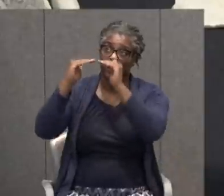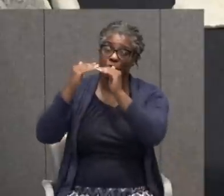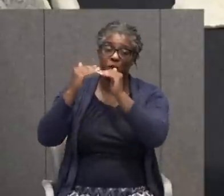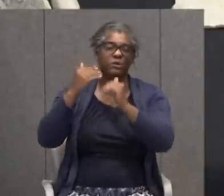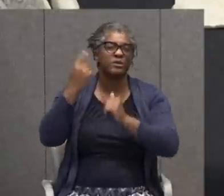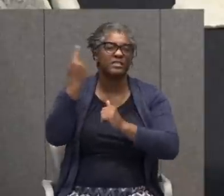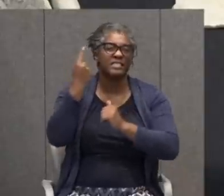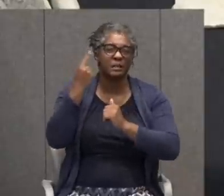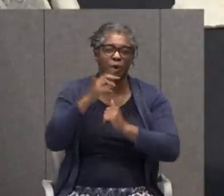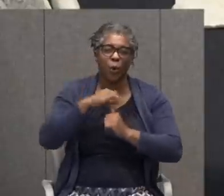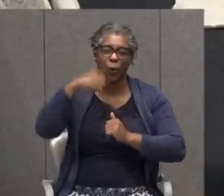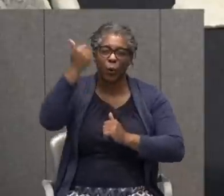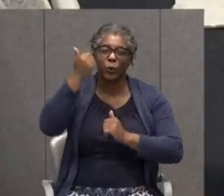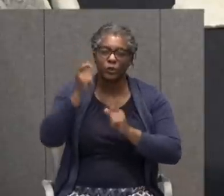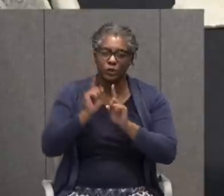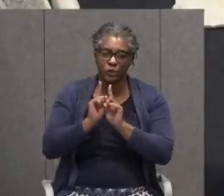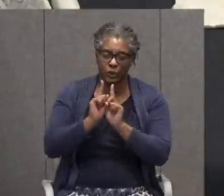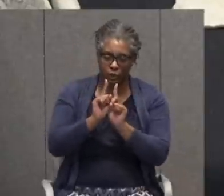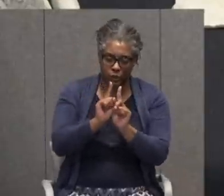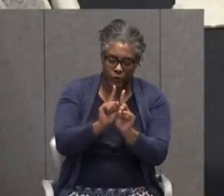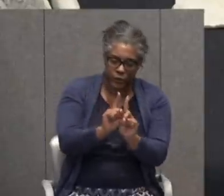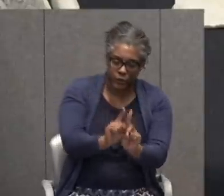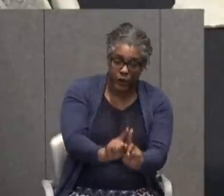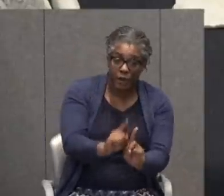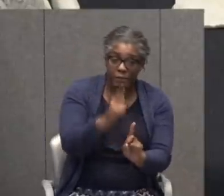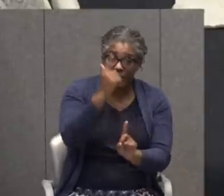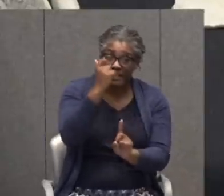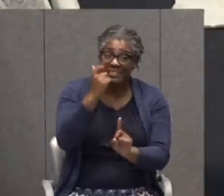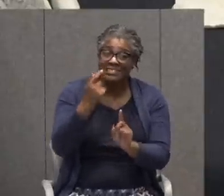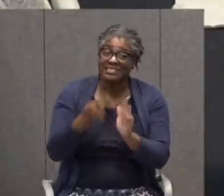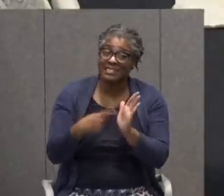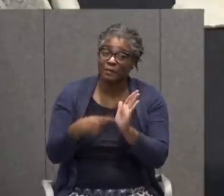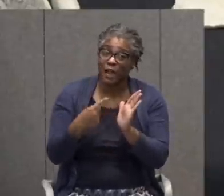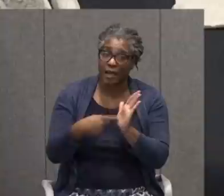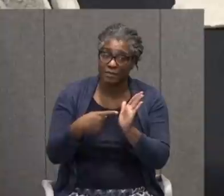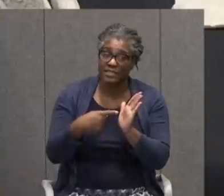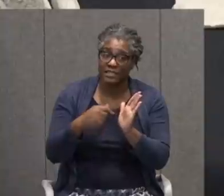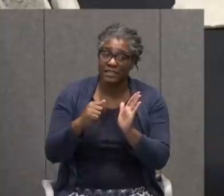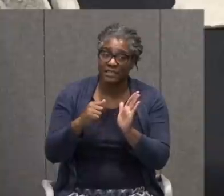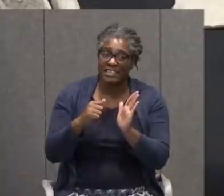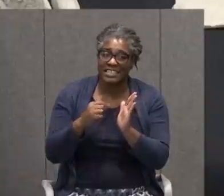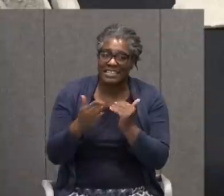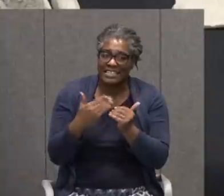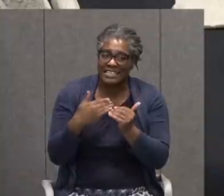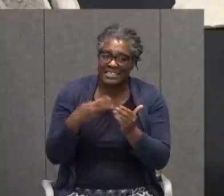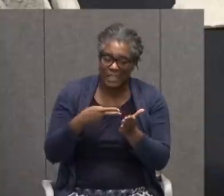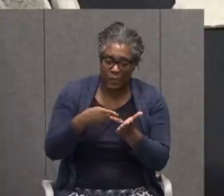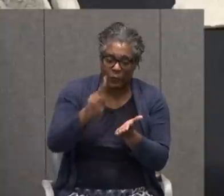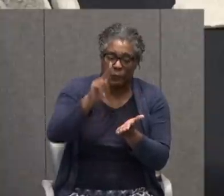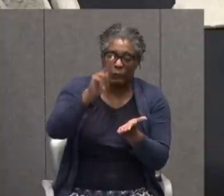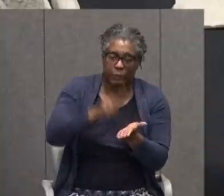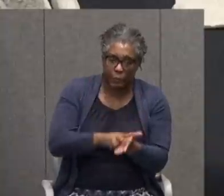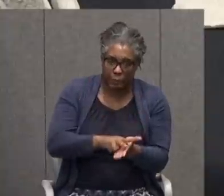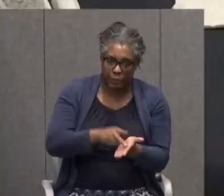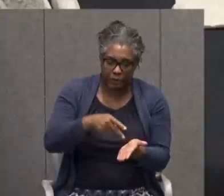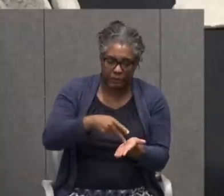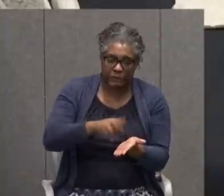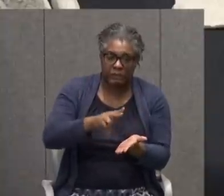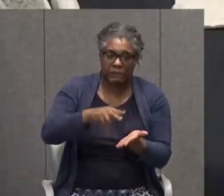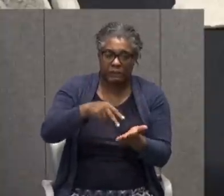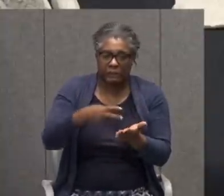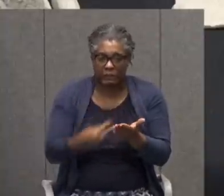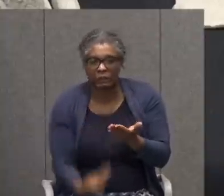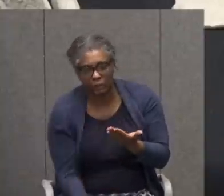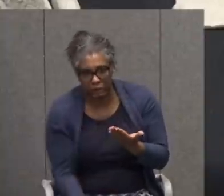because it's very slippery sometimes when you're out there. It can be. And fossil hunters need to be aware of their surroundings and what